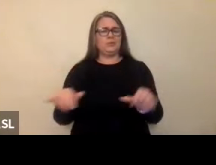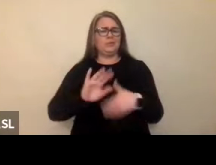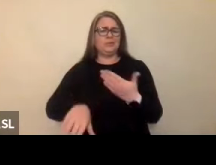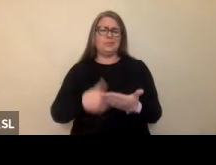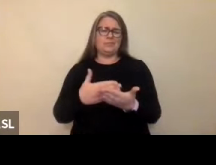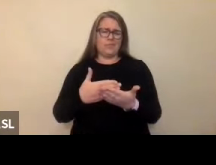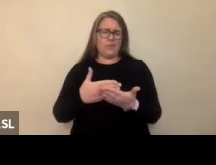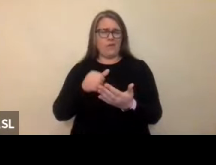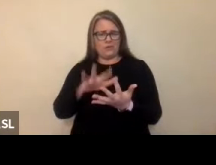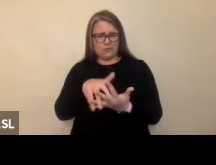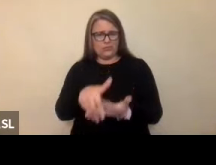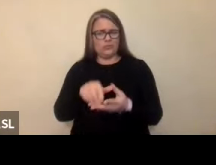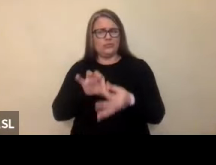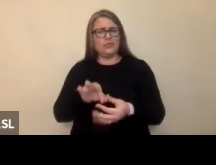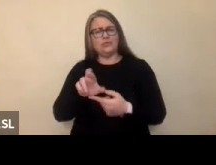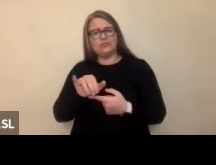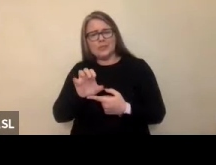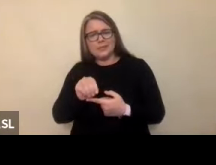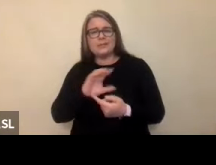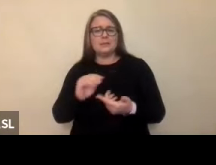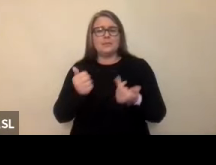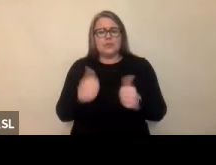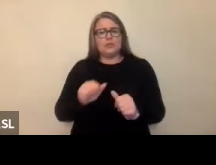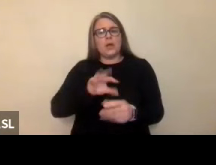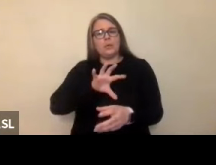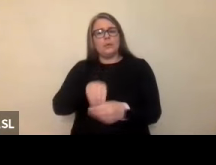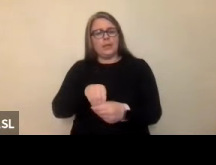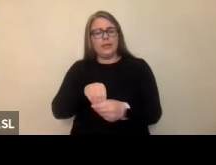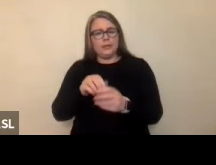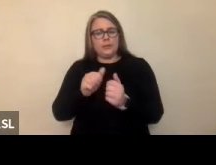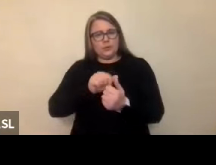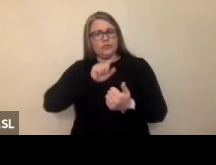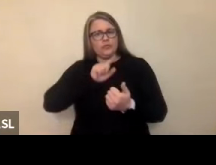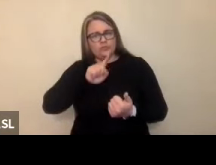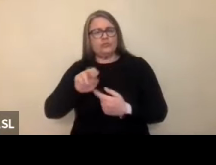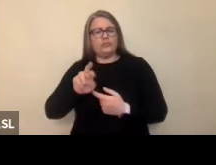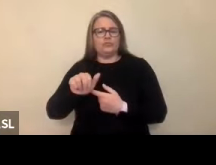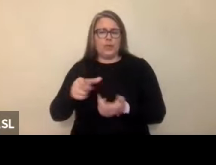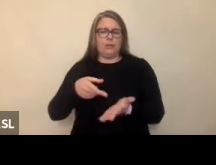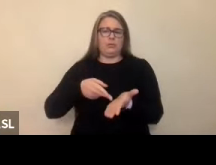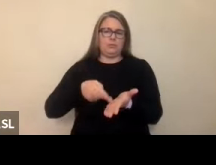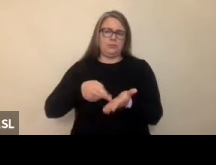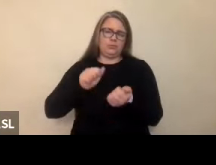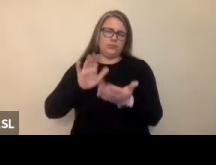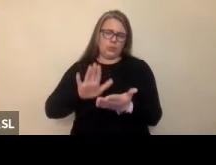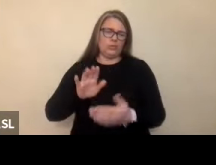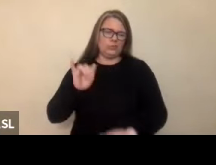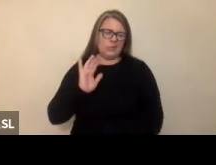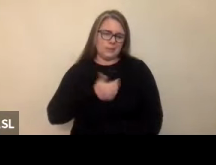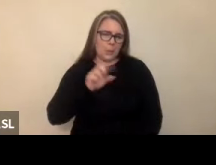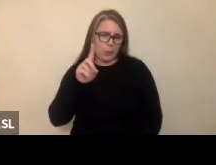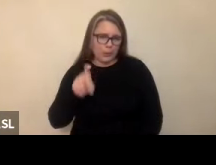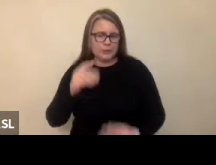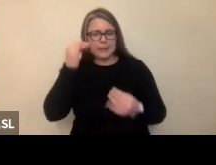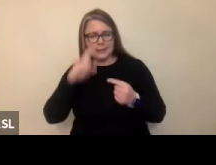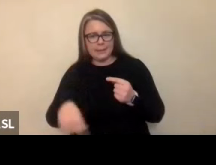do we actually kind of engage them in a real way, right? I think that that's a real question for us to be examining and thinking about. But would love if